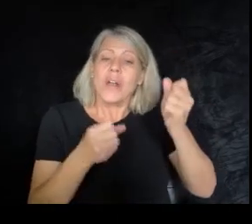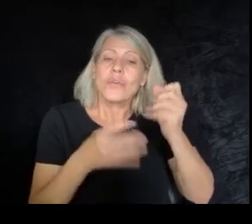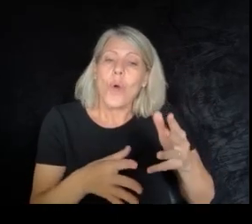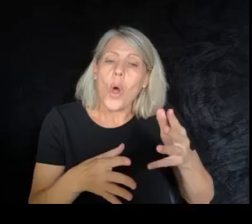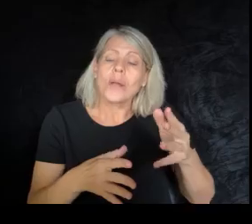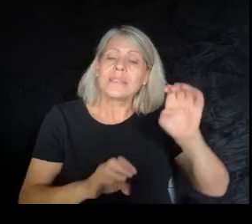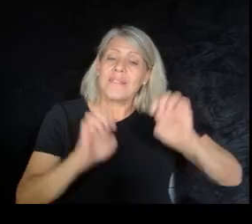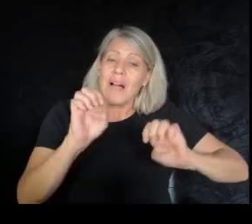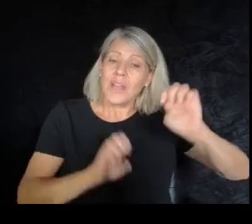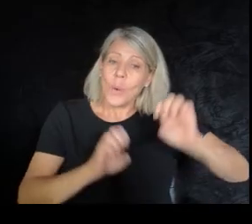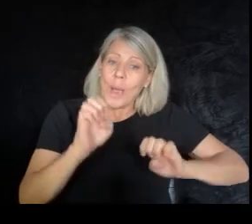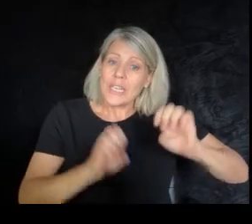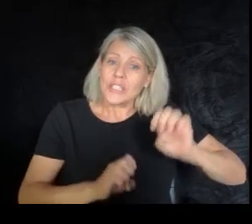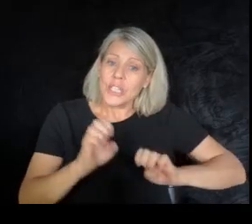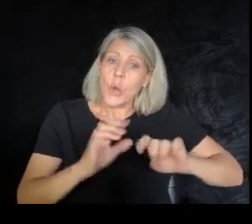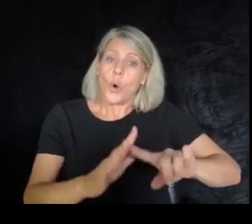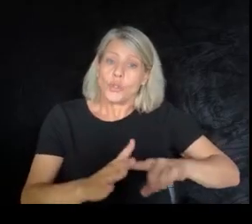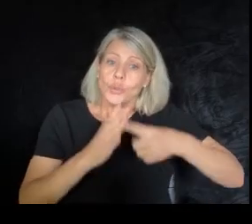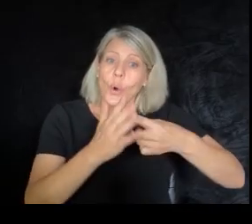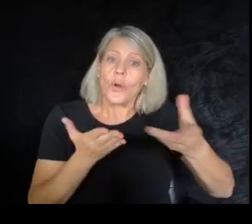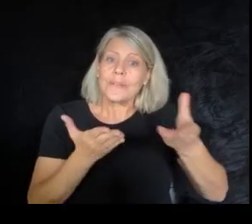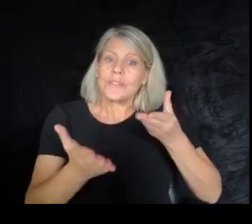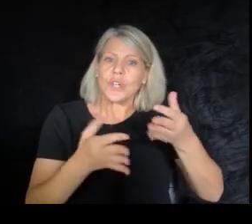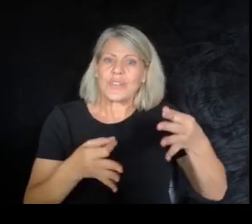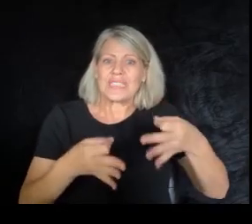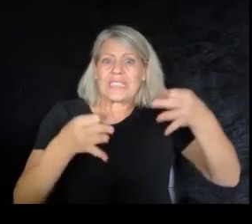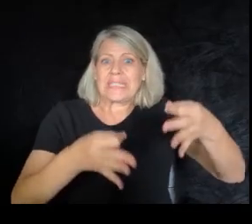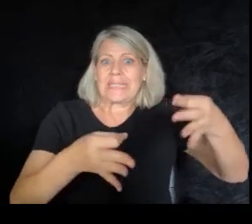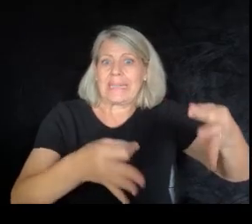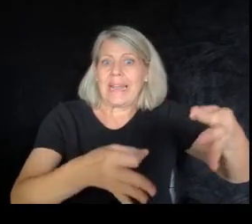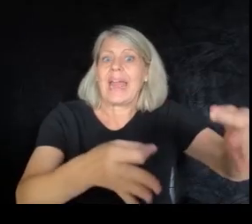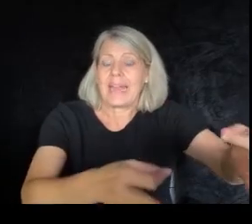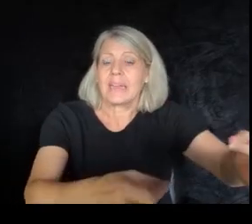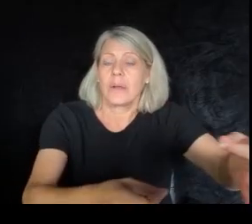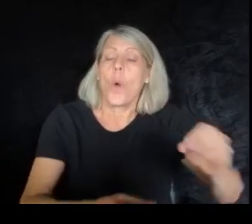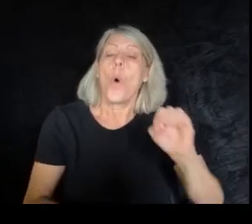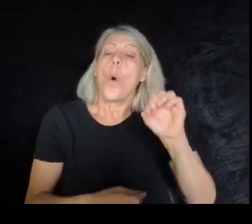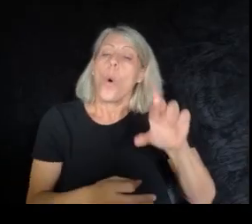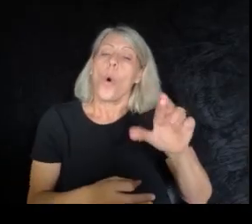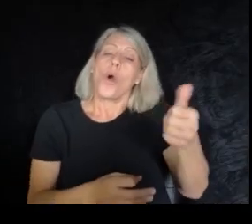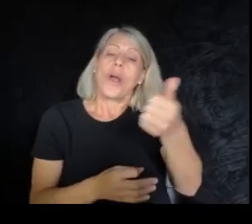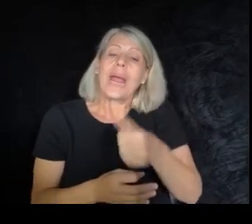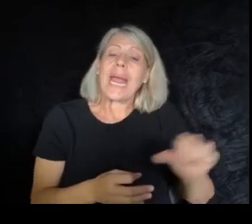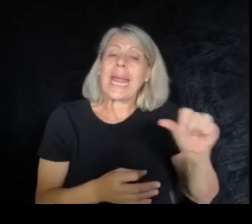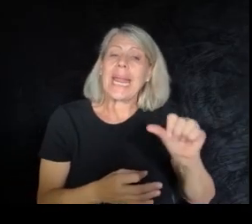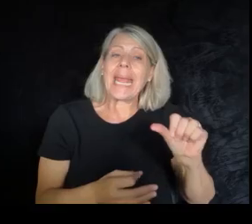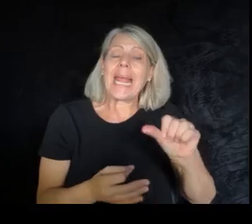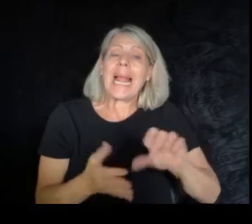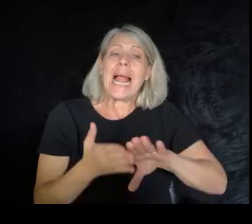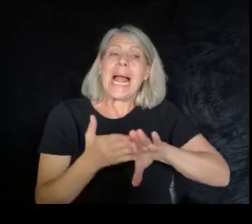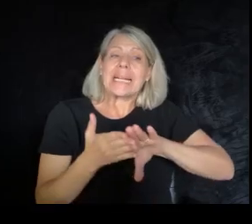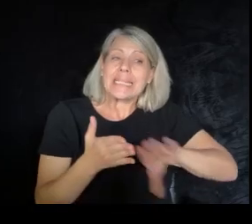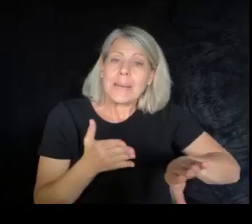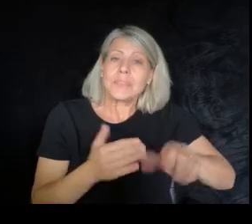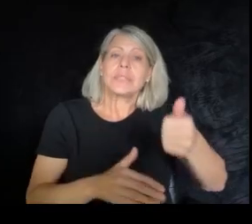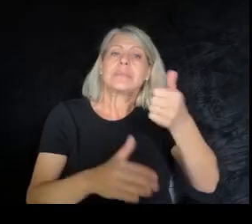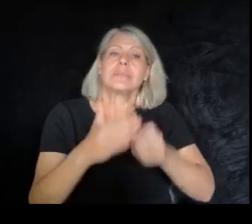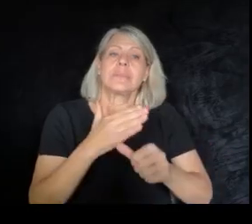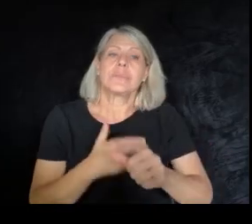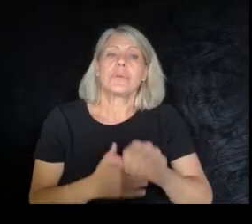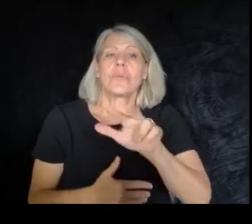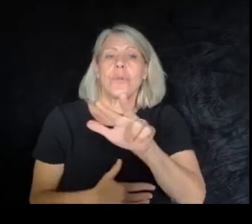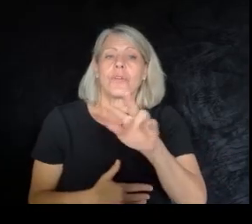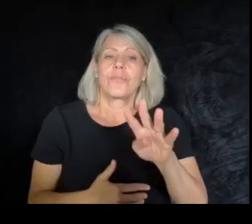evaluation or initial services, or to whom exceptions under 34